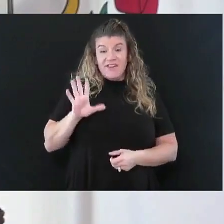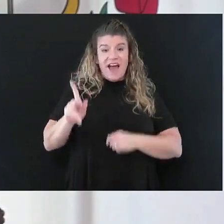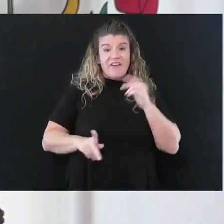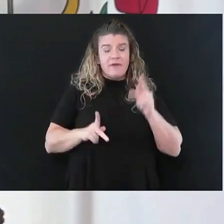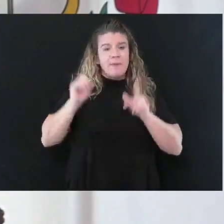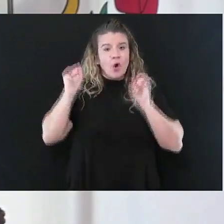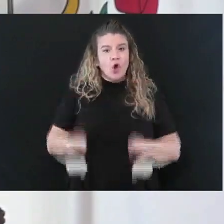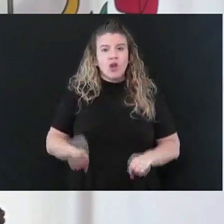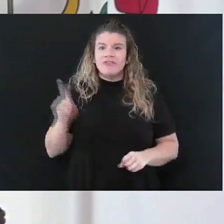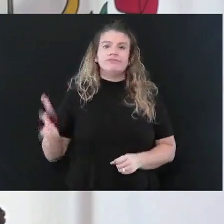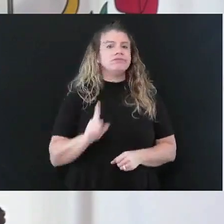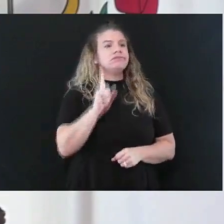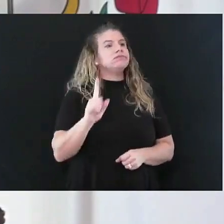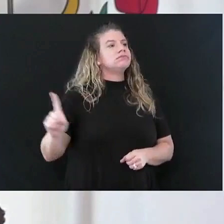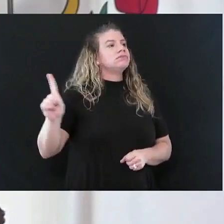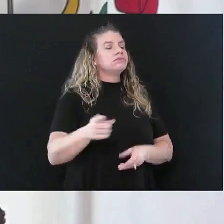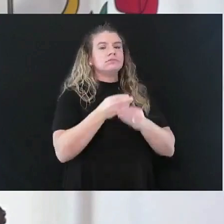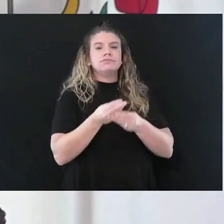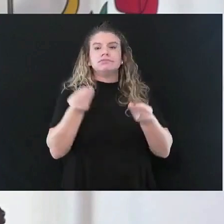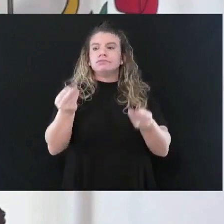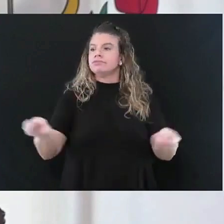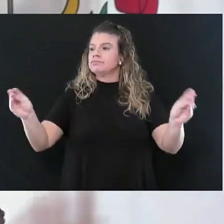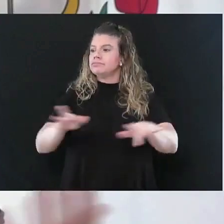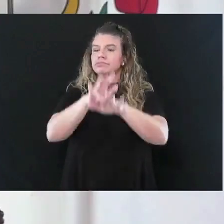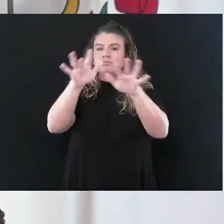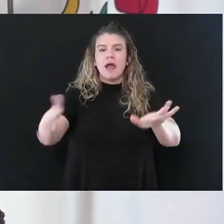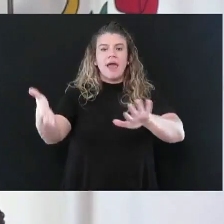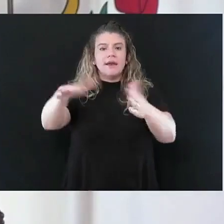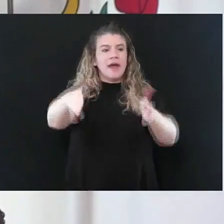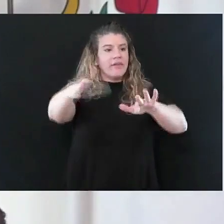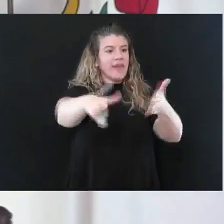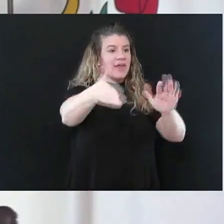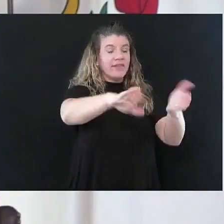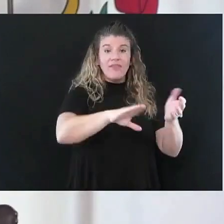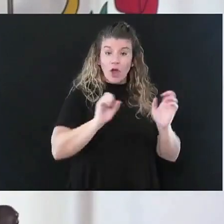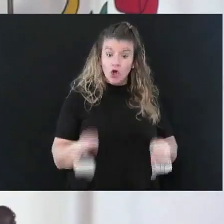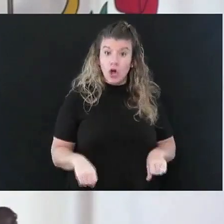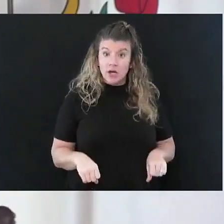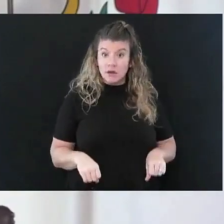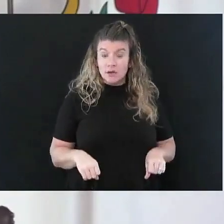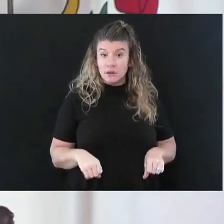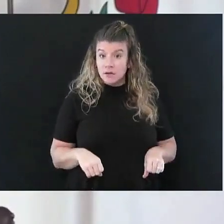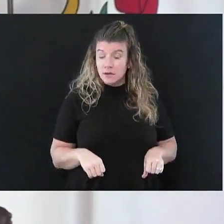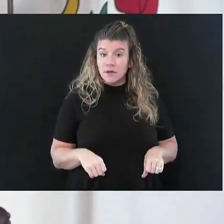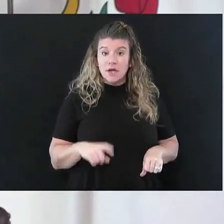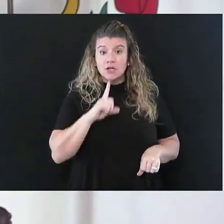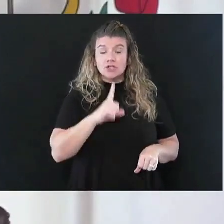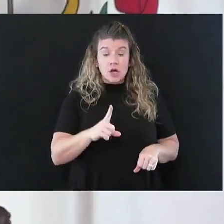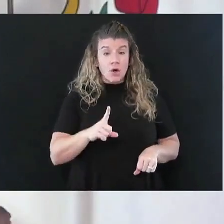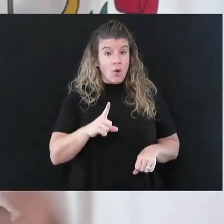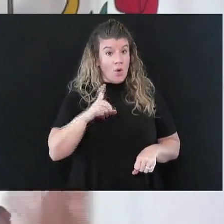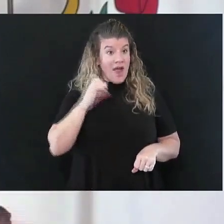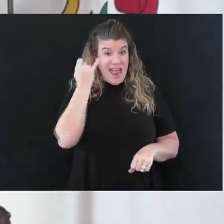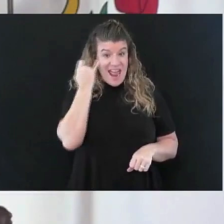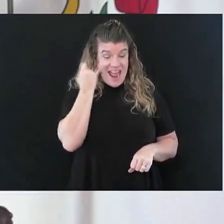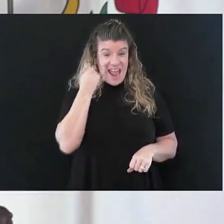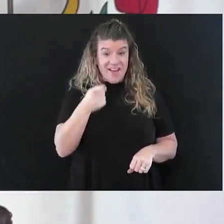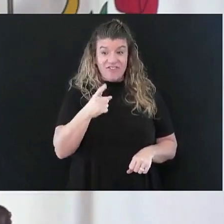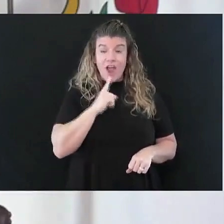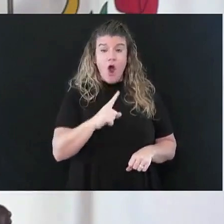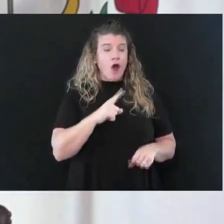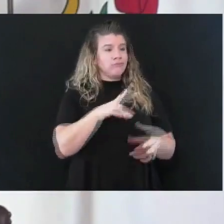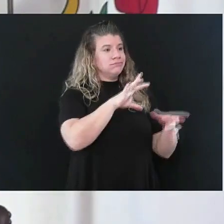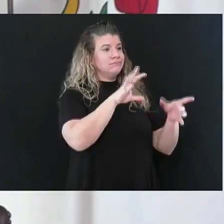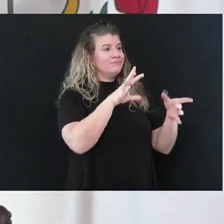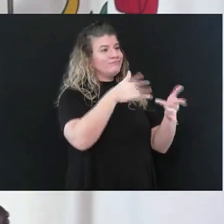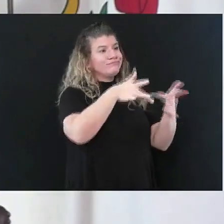could have spread this, and people died? Well, it's high. It's high. So, if they're circulating on social